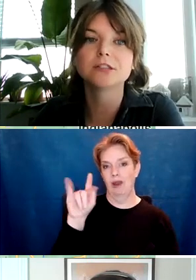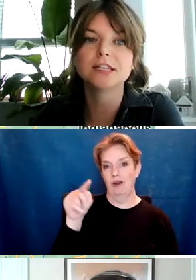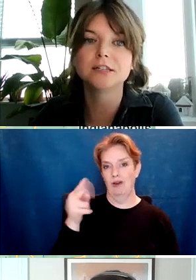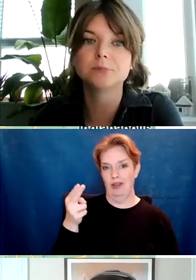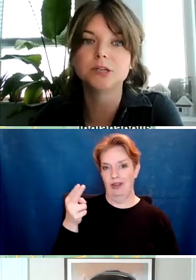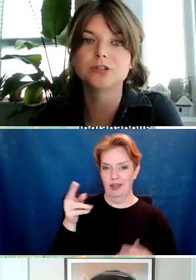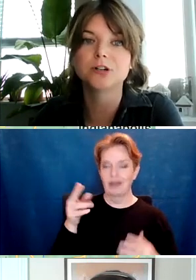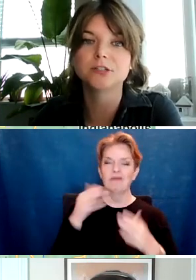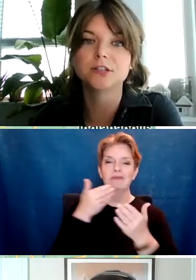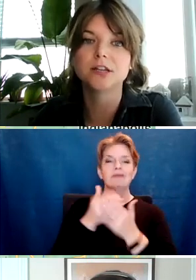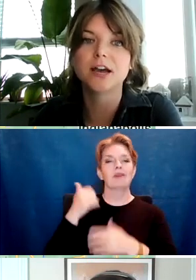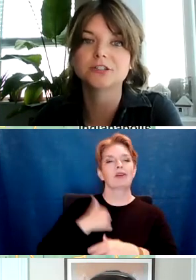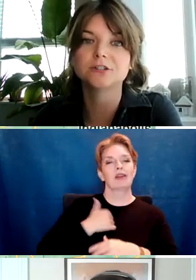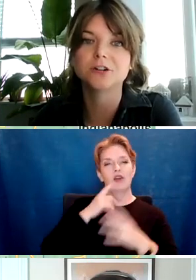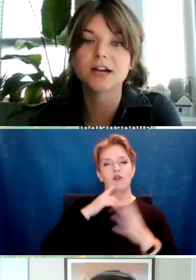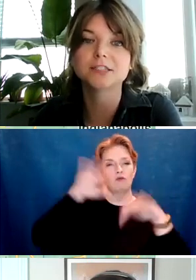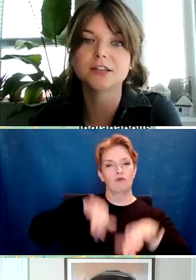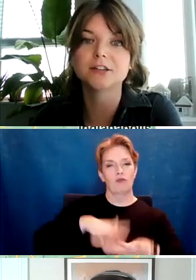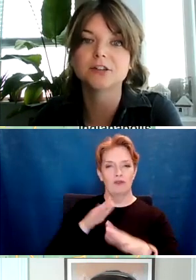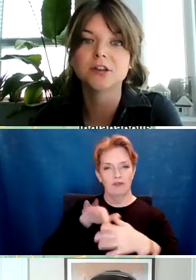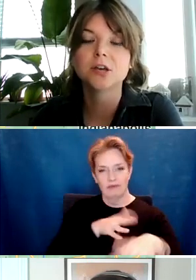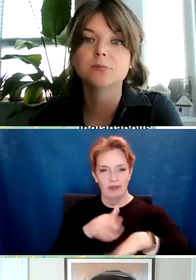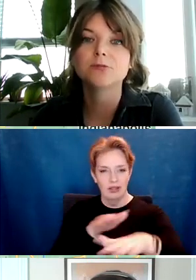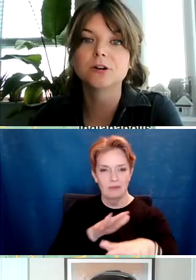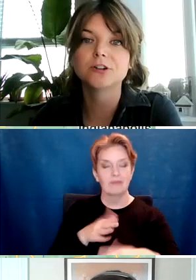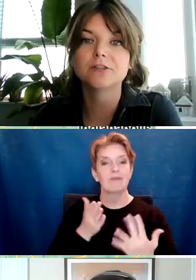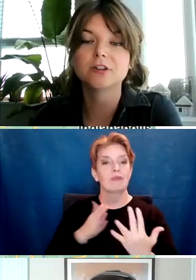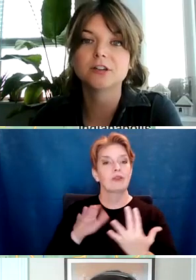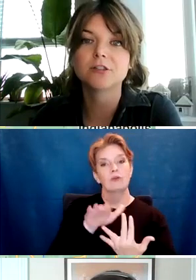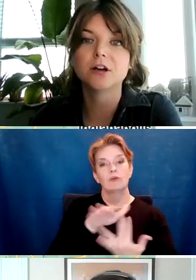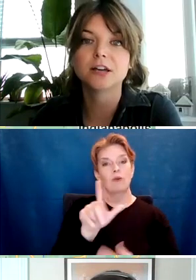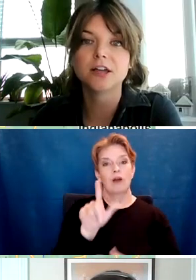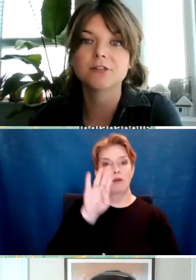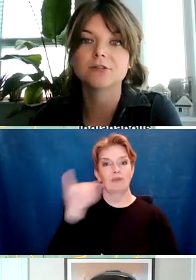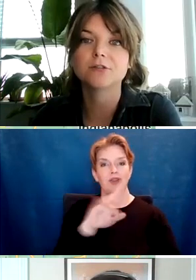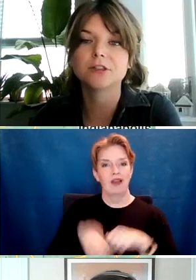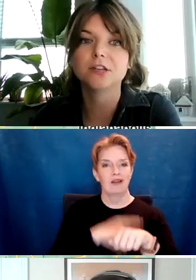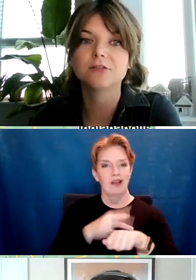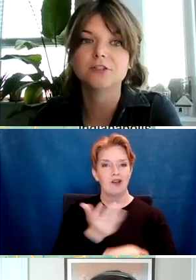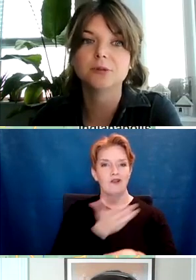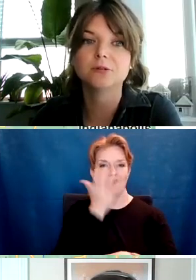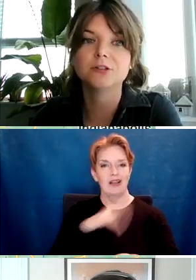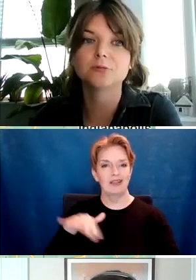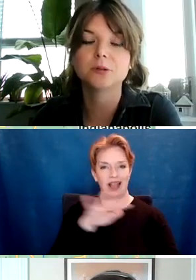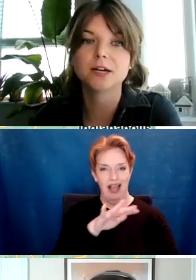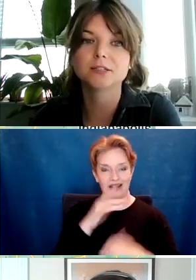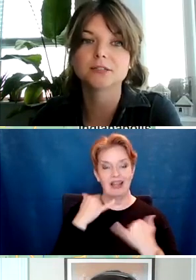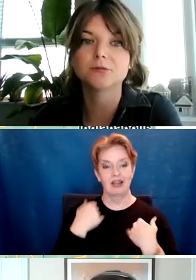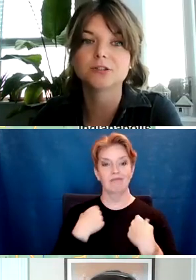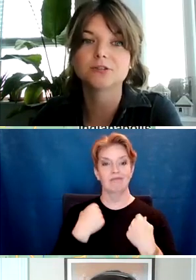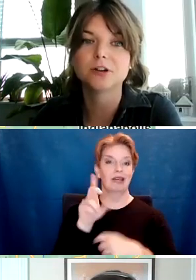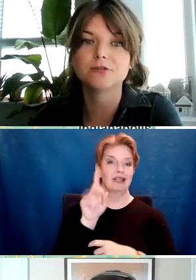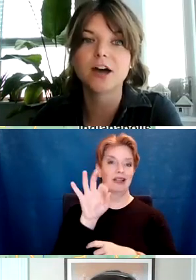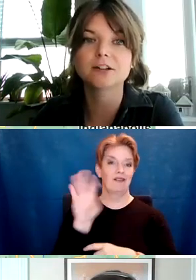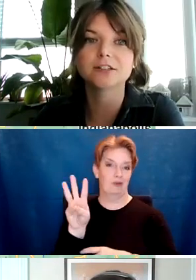drive through the Lyndon B. Johnson National Grassland before driving again through the DFW Metroplex,